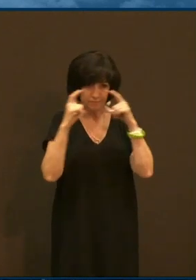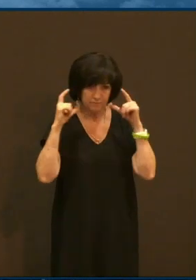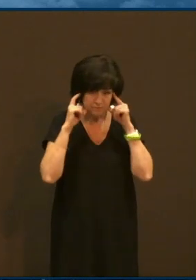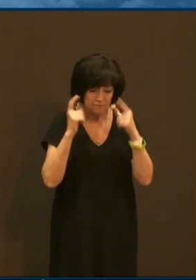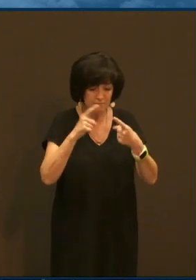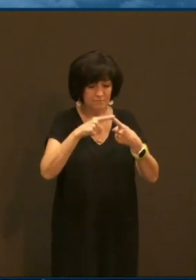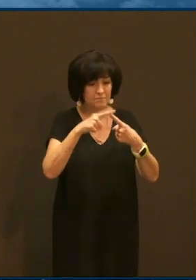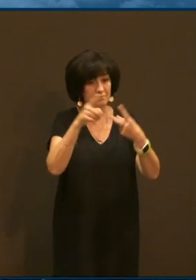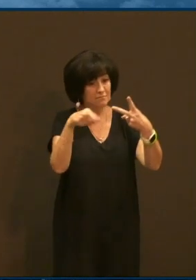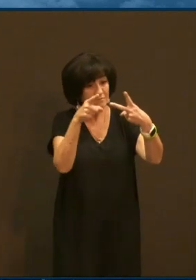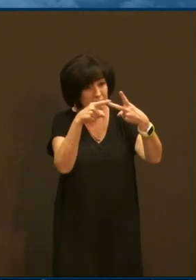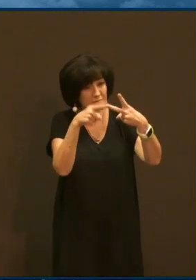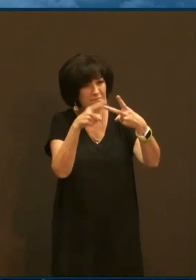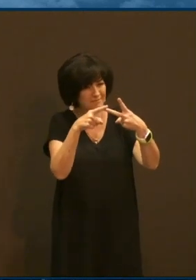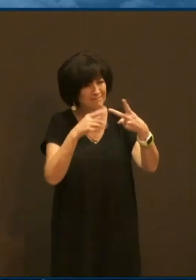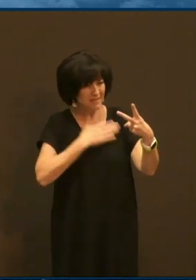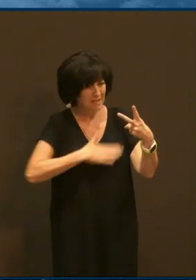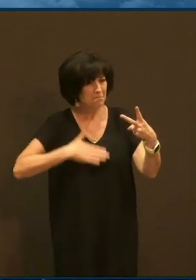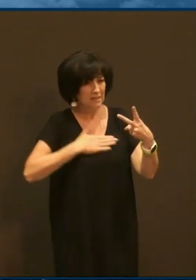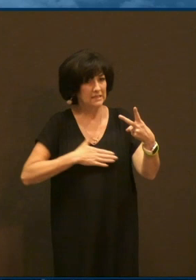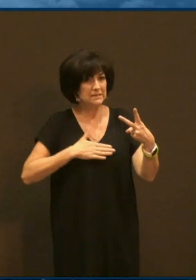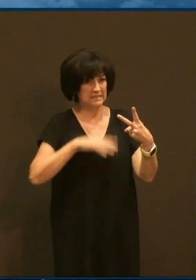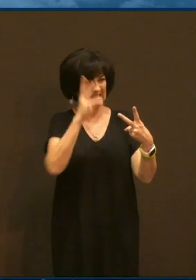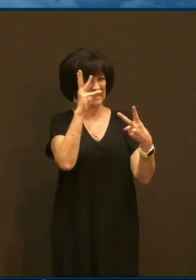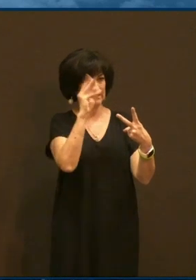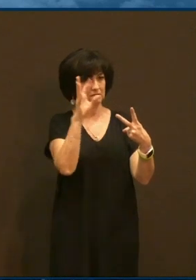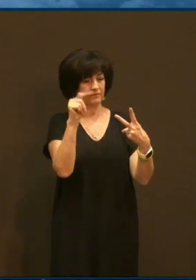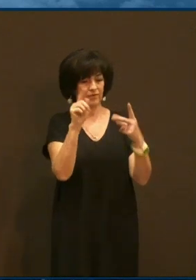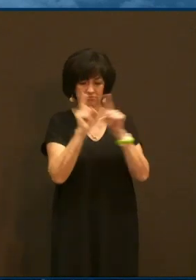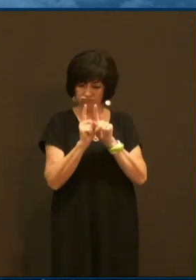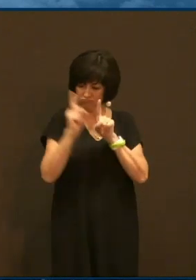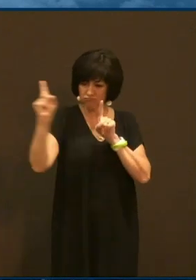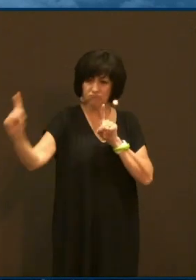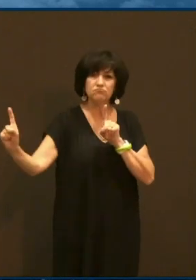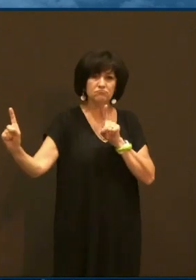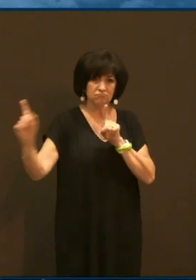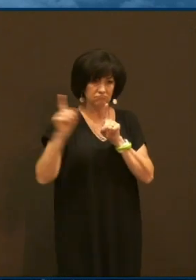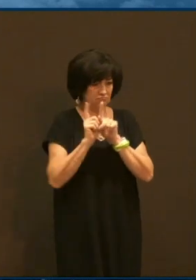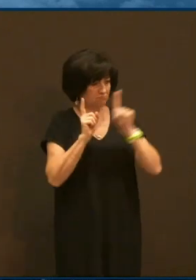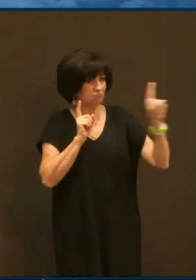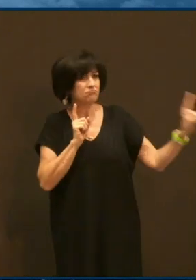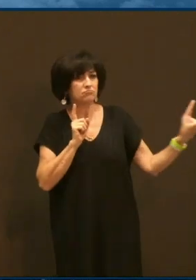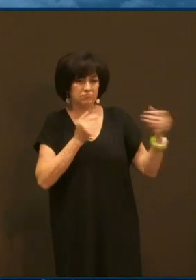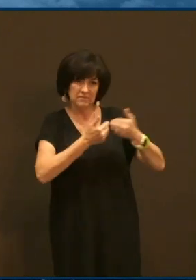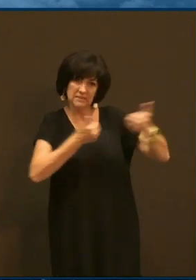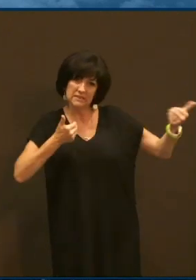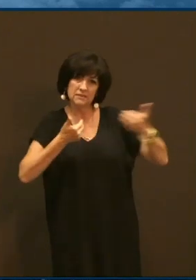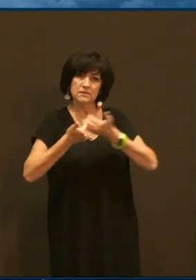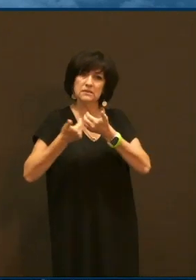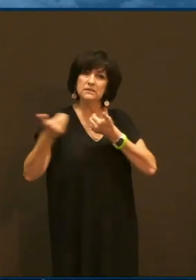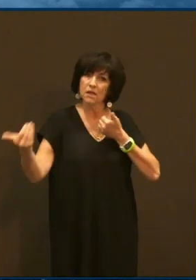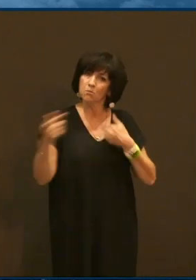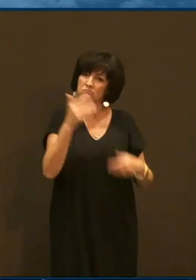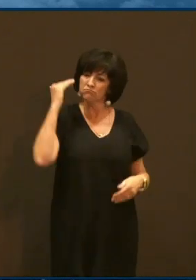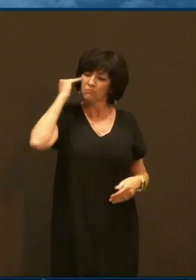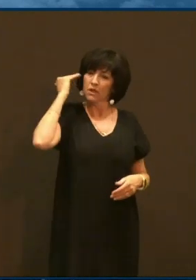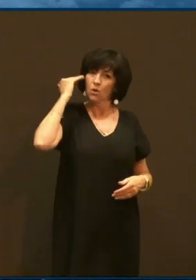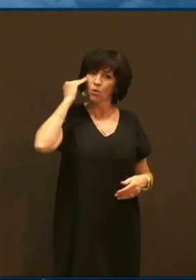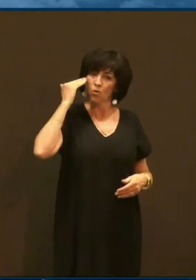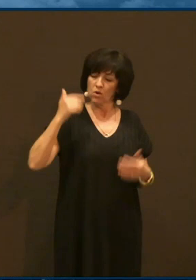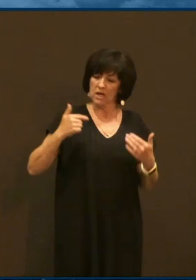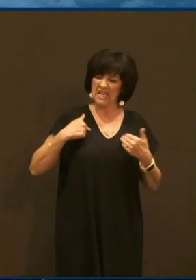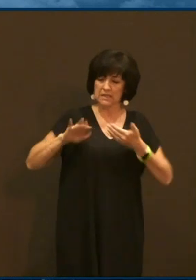your 6-foot radius from those outside of your household. Just be cognizant of how close you are